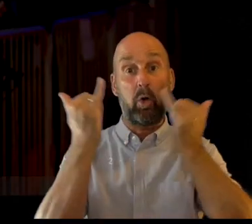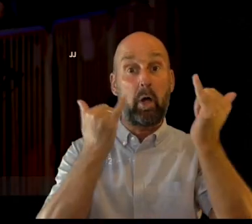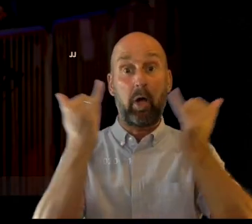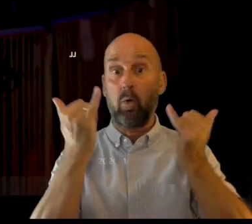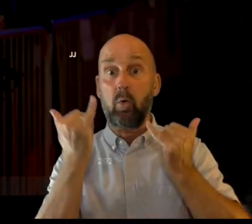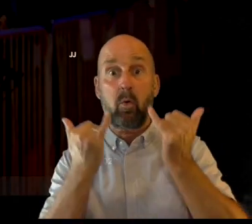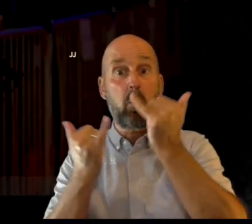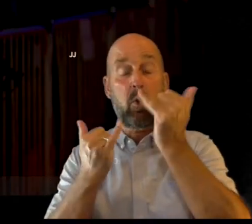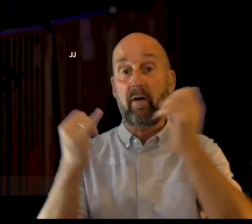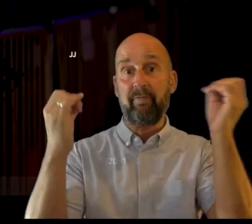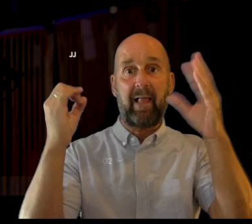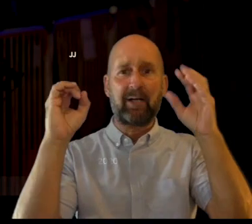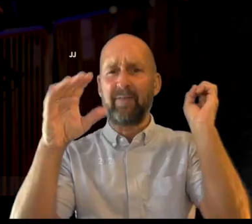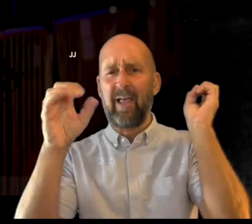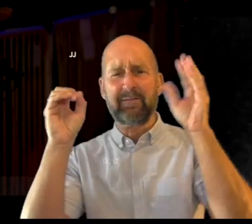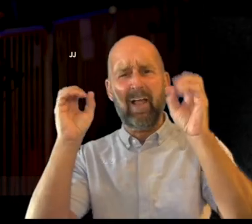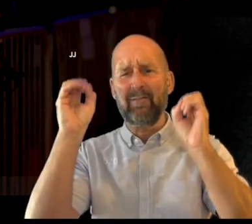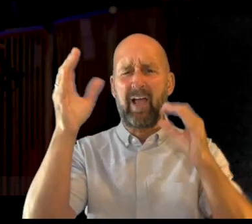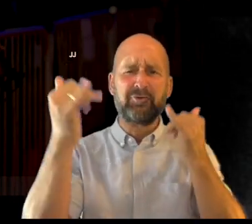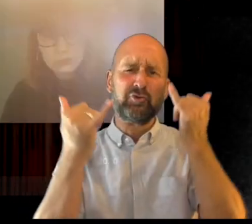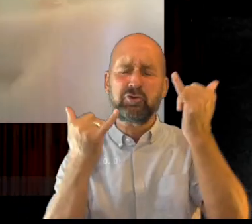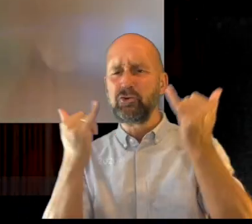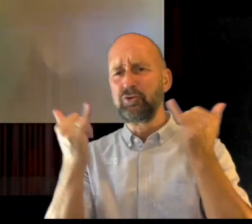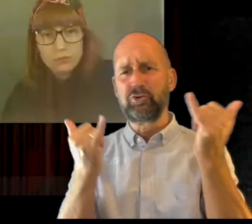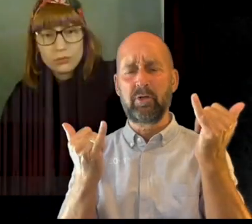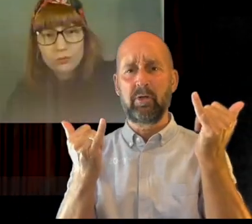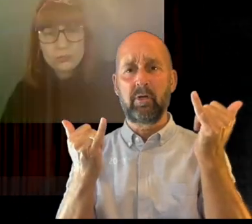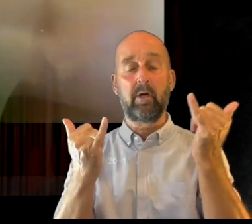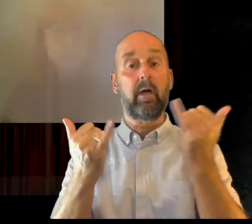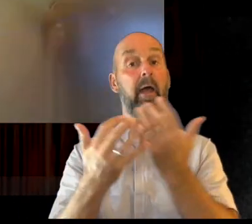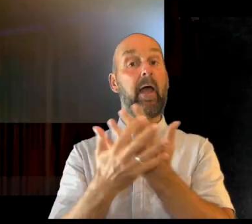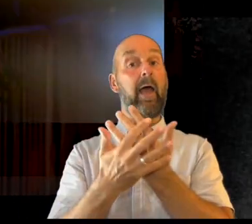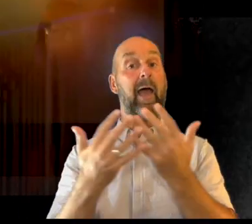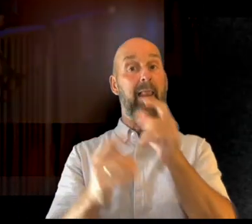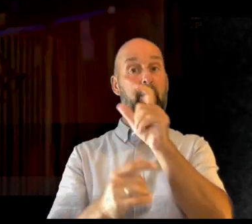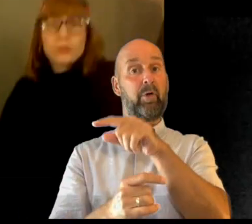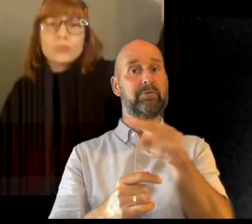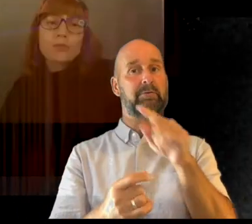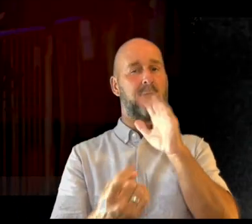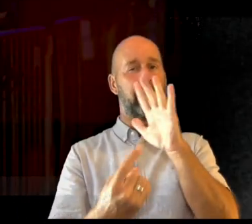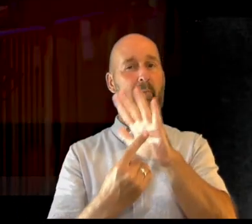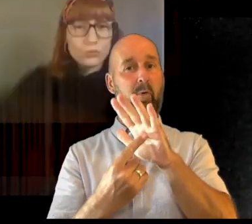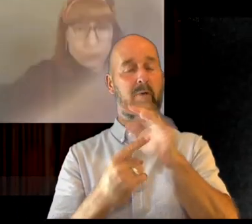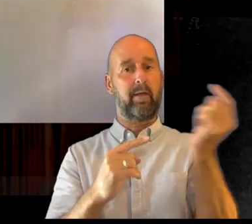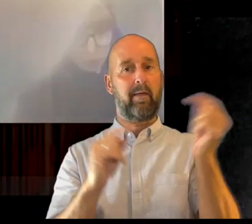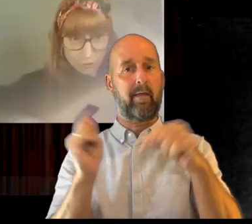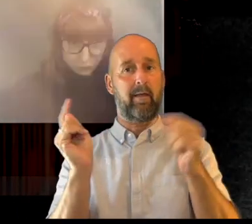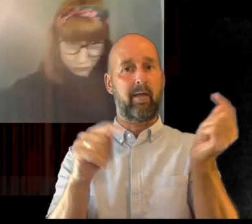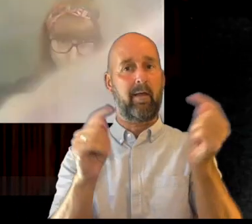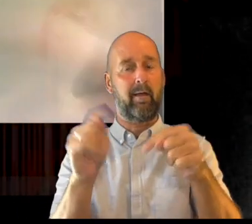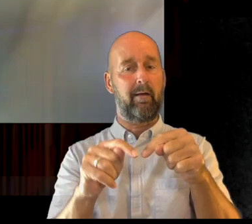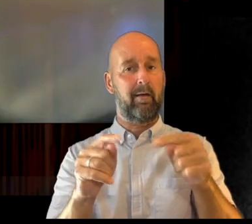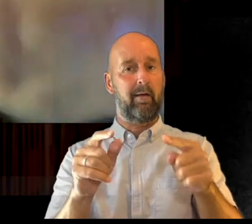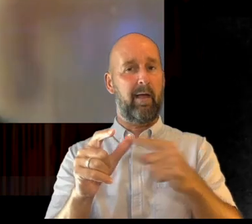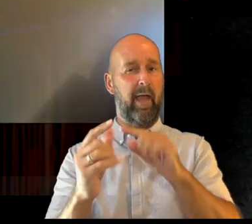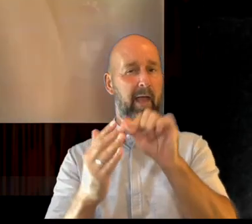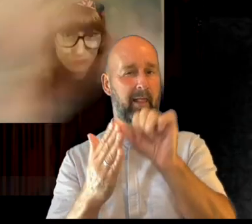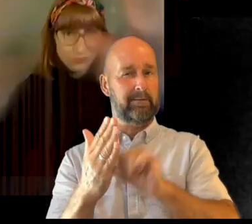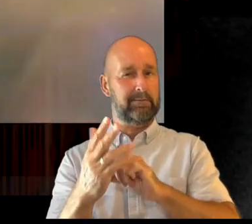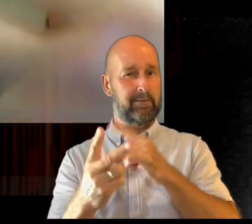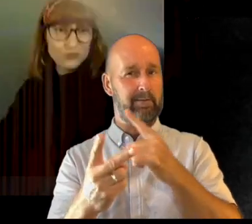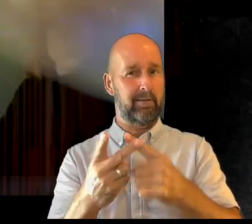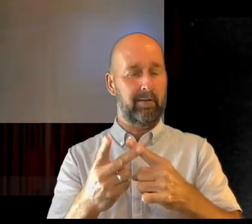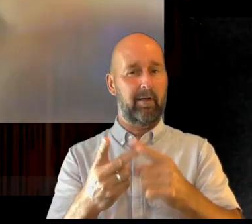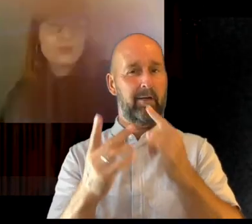here. Flash of cameras. Anyone who's anyone is here. Enthralling A-listers, chic